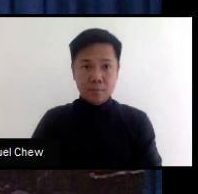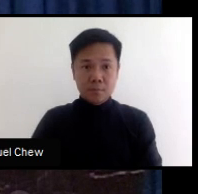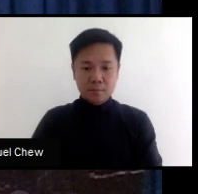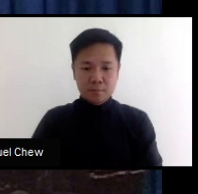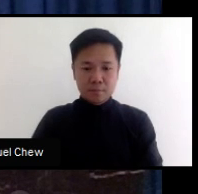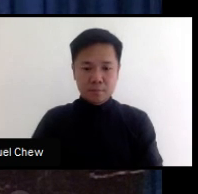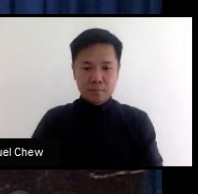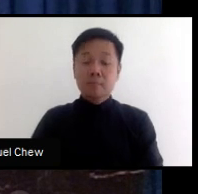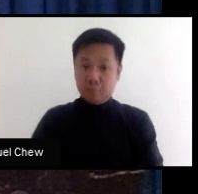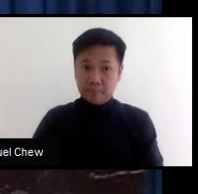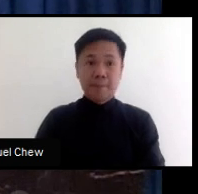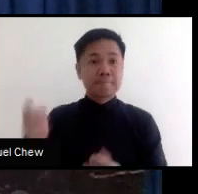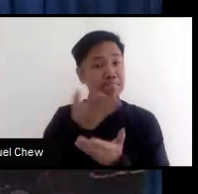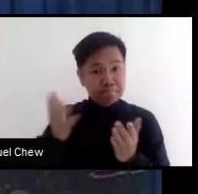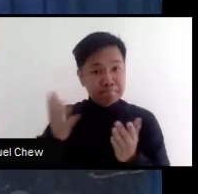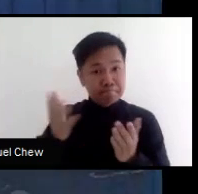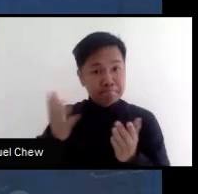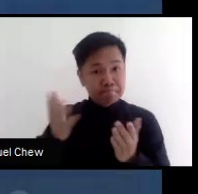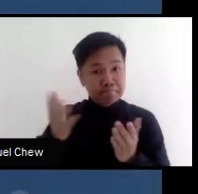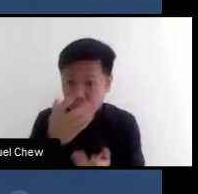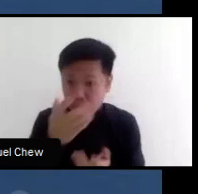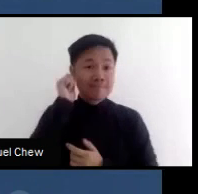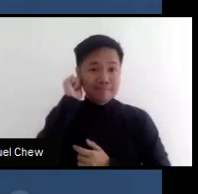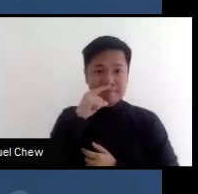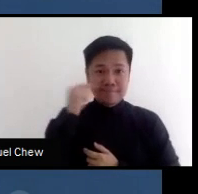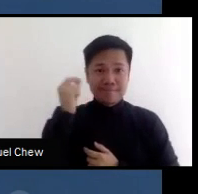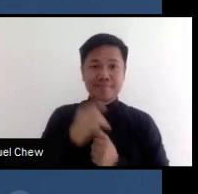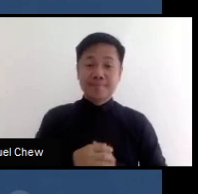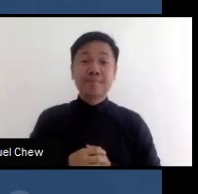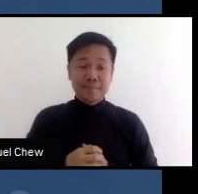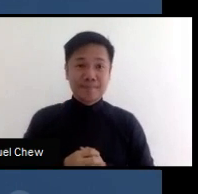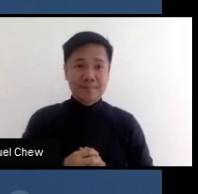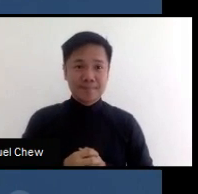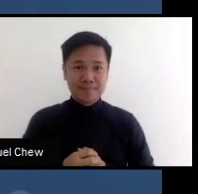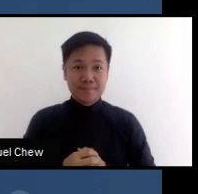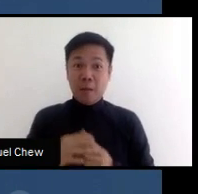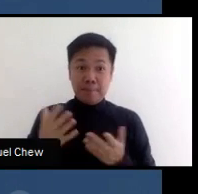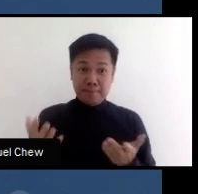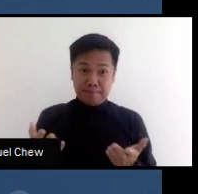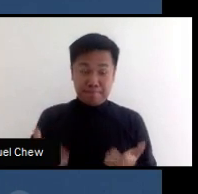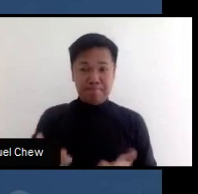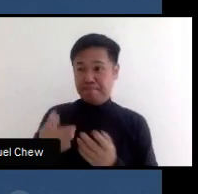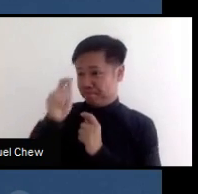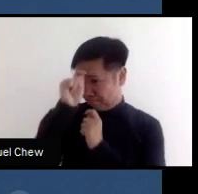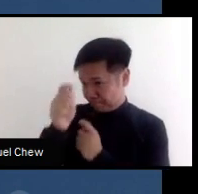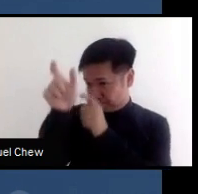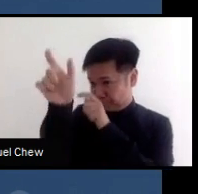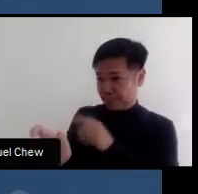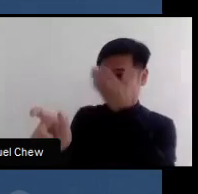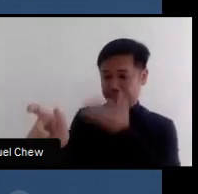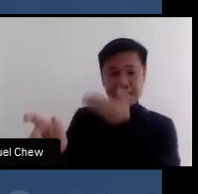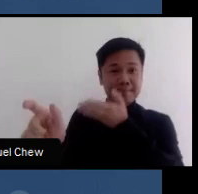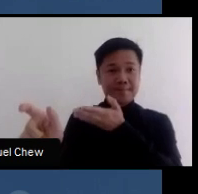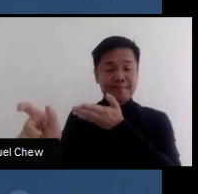Distinguished delegates, ladies and gentlemen, I also at this point recognize the distinguished delegation